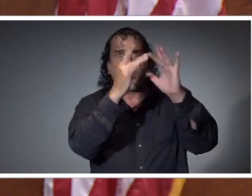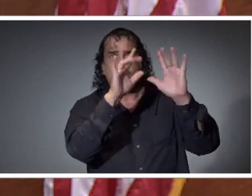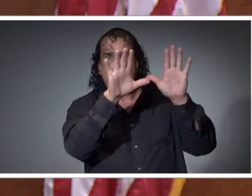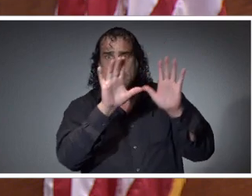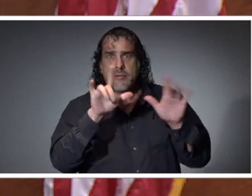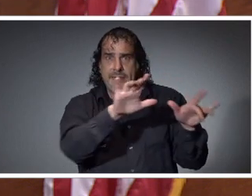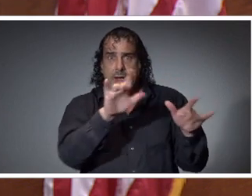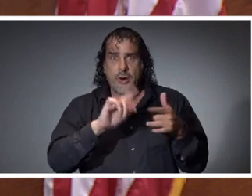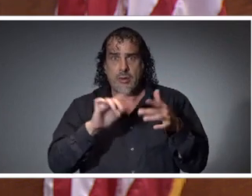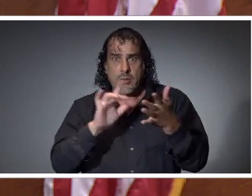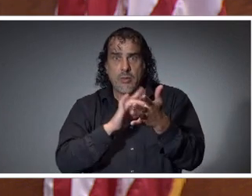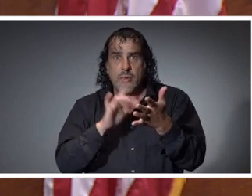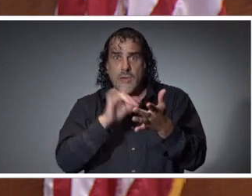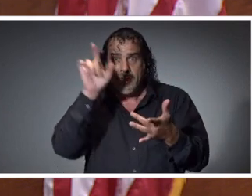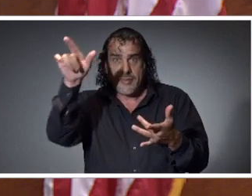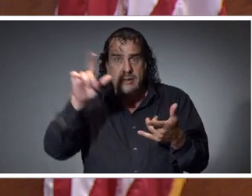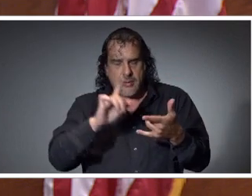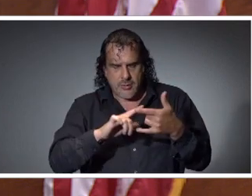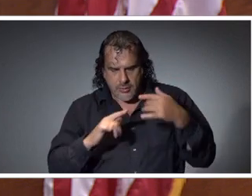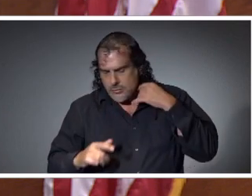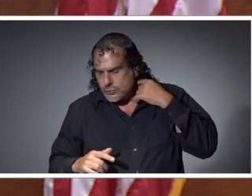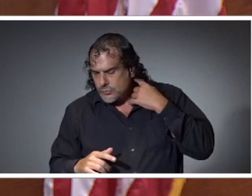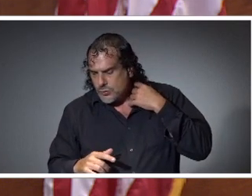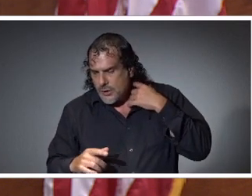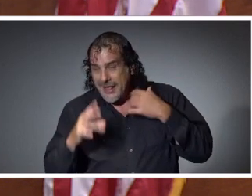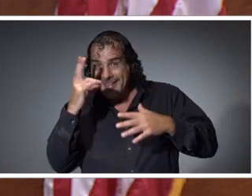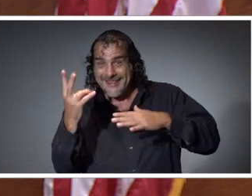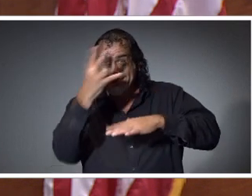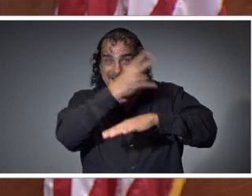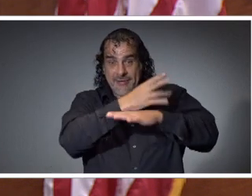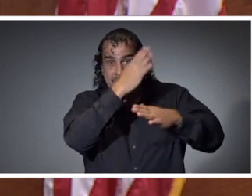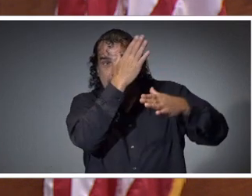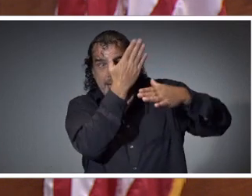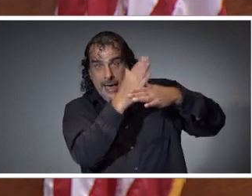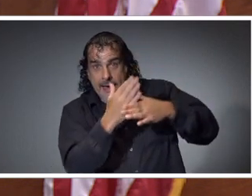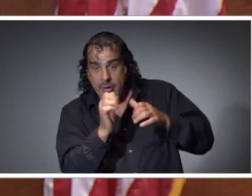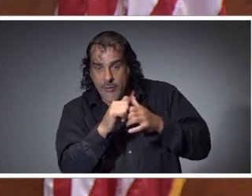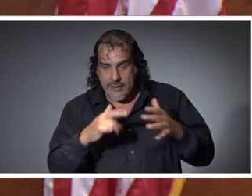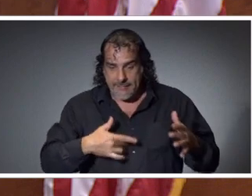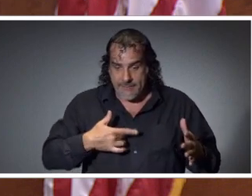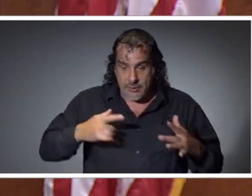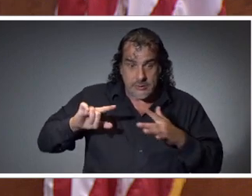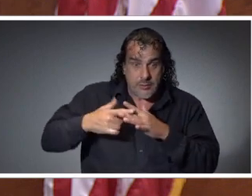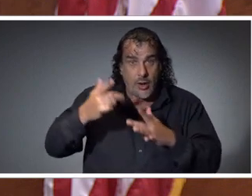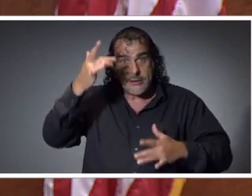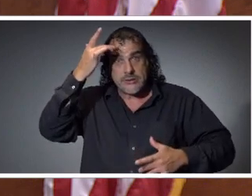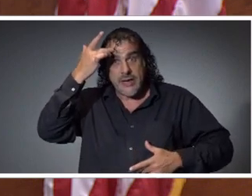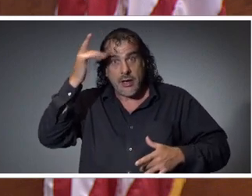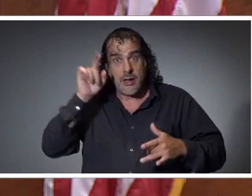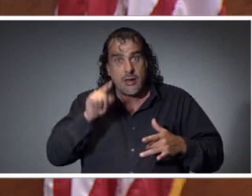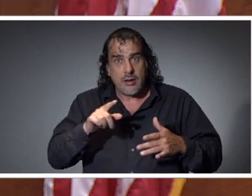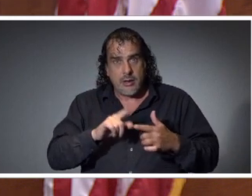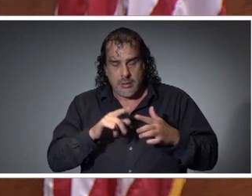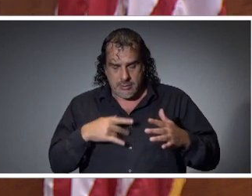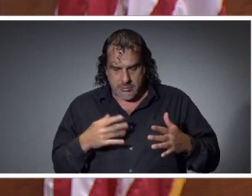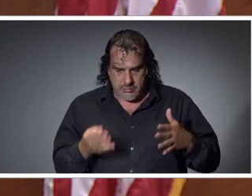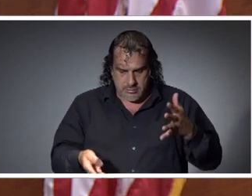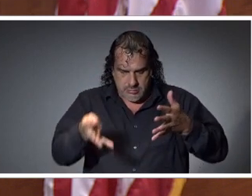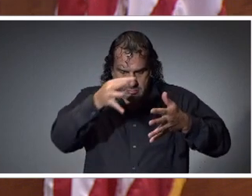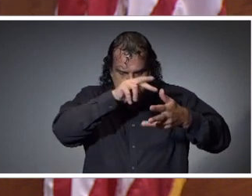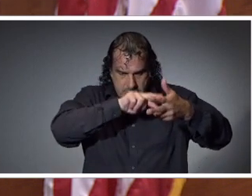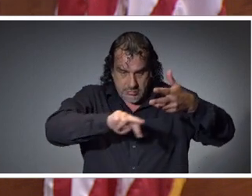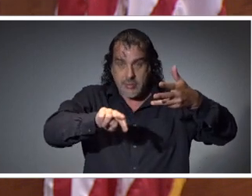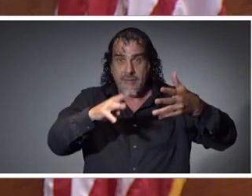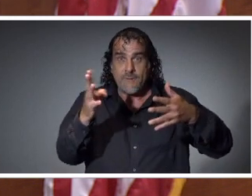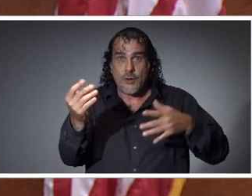of today's 7 day average on the date of onset of illness, the next 14 days, as they currently are